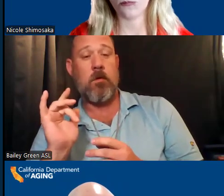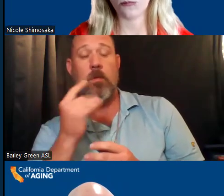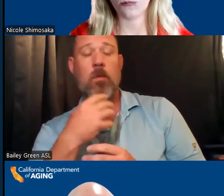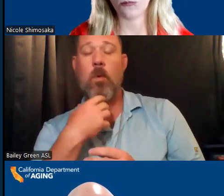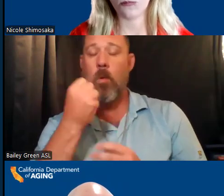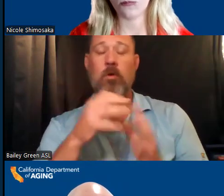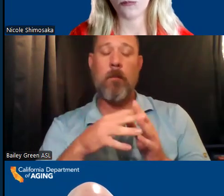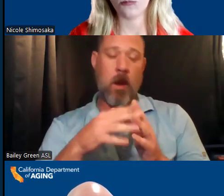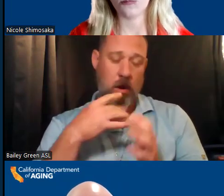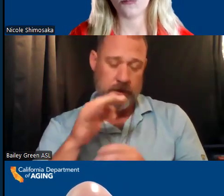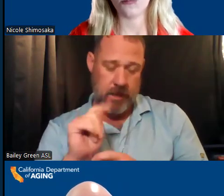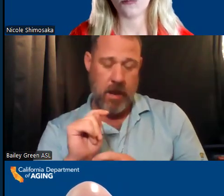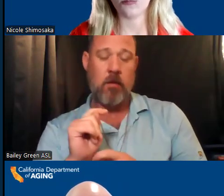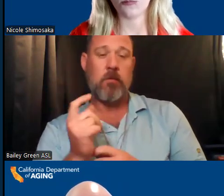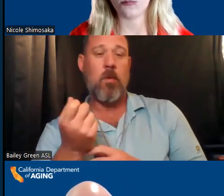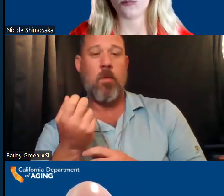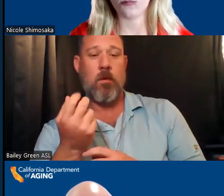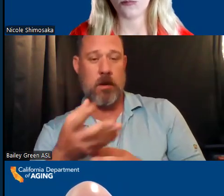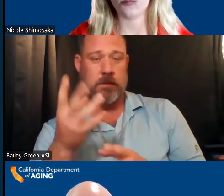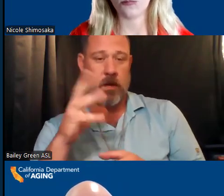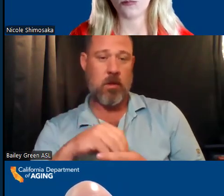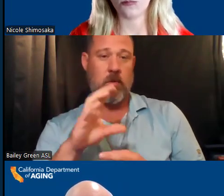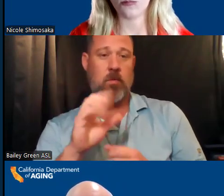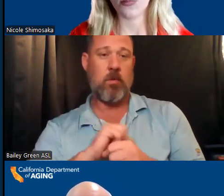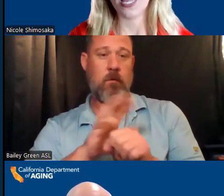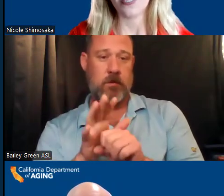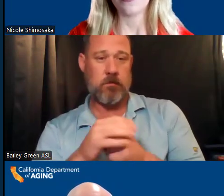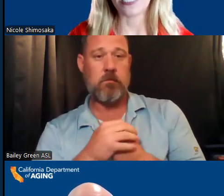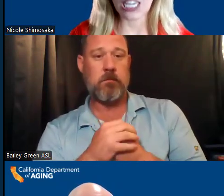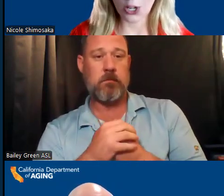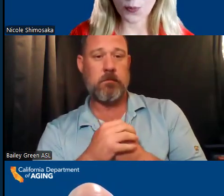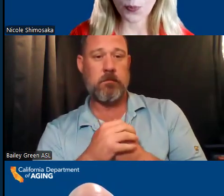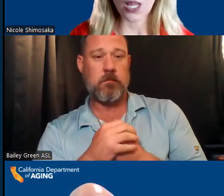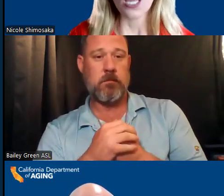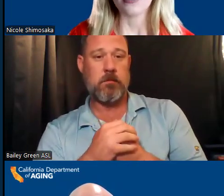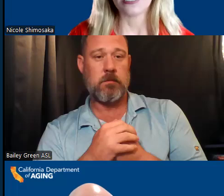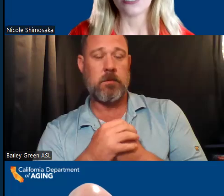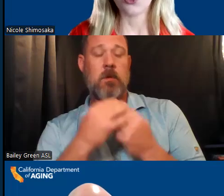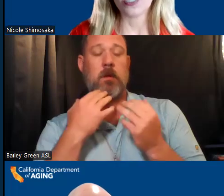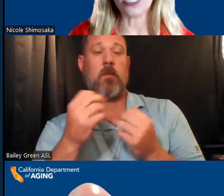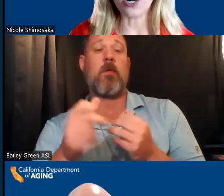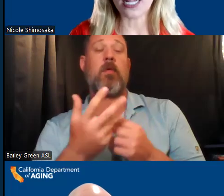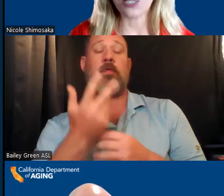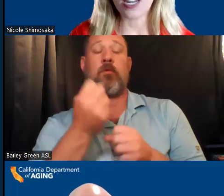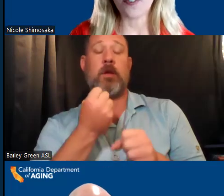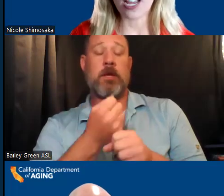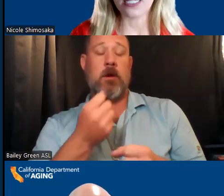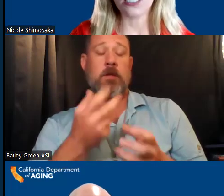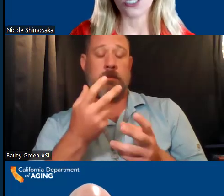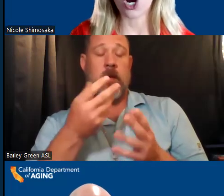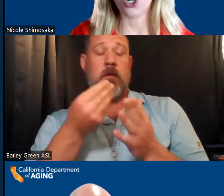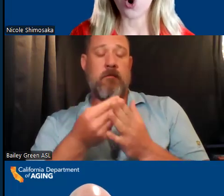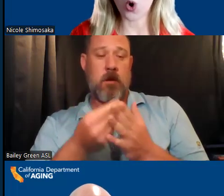Americans Act funding, and does it include COVID? Thank you. The 3-year unspent